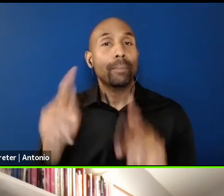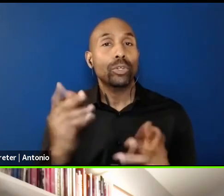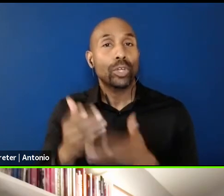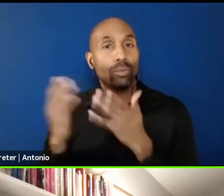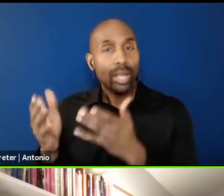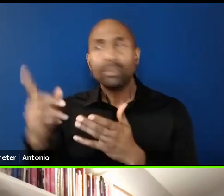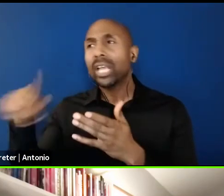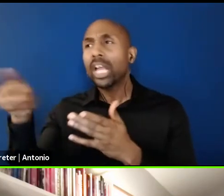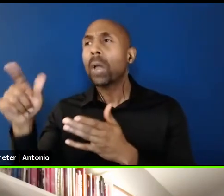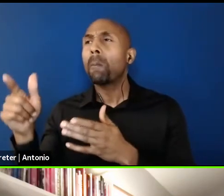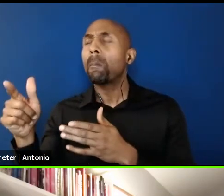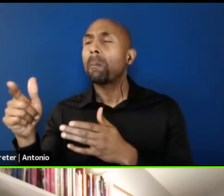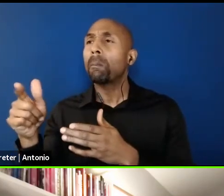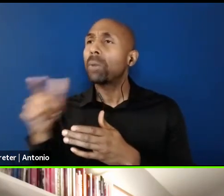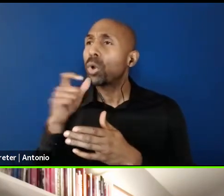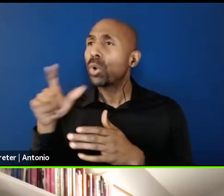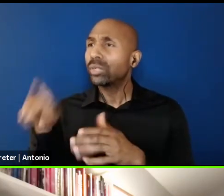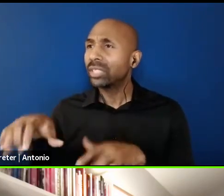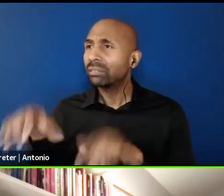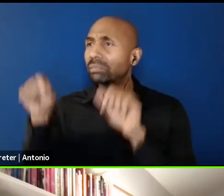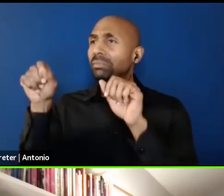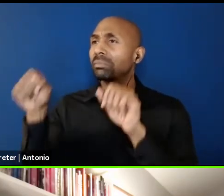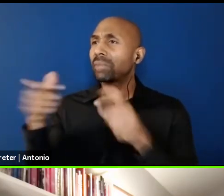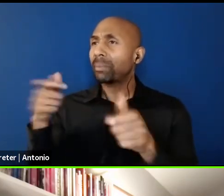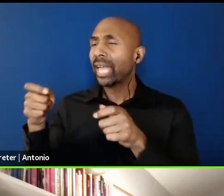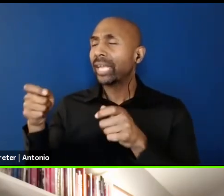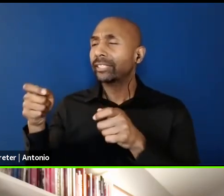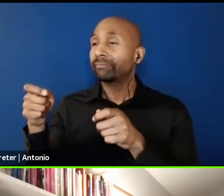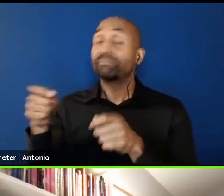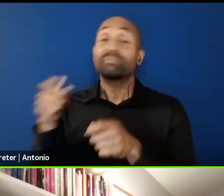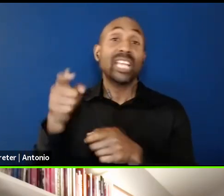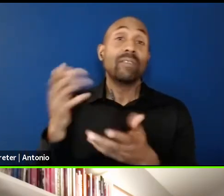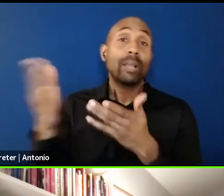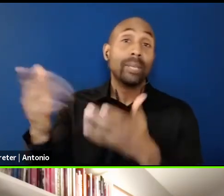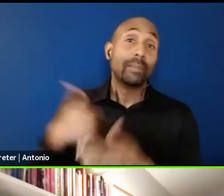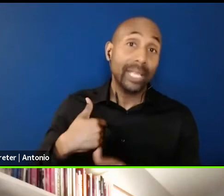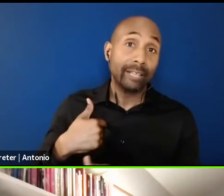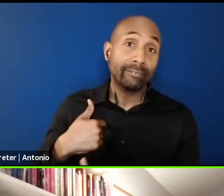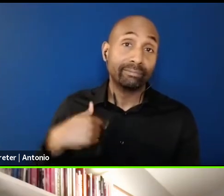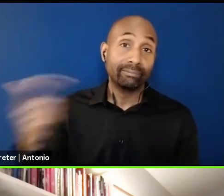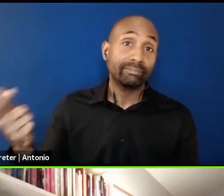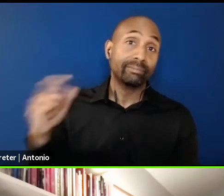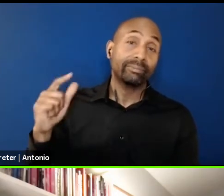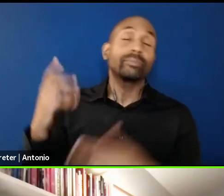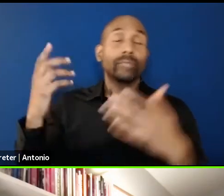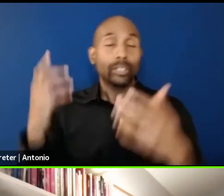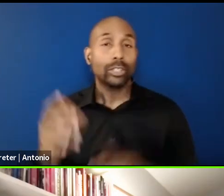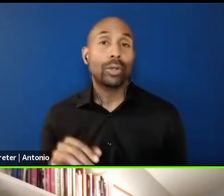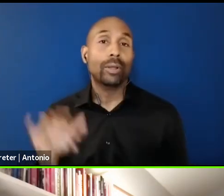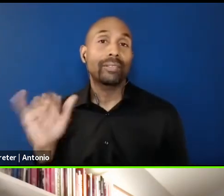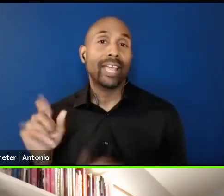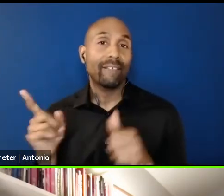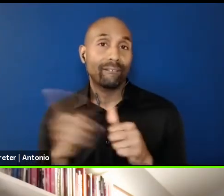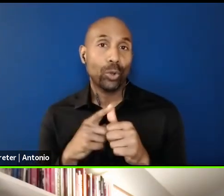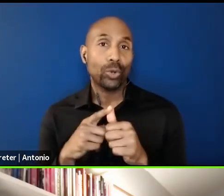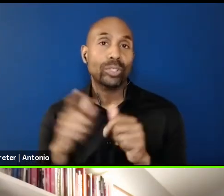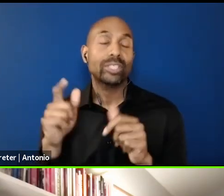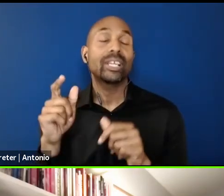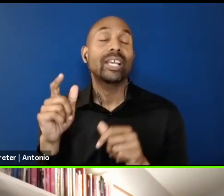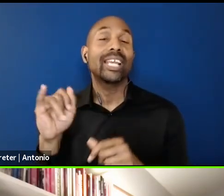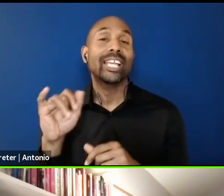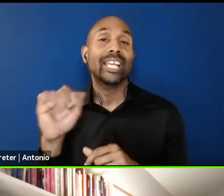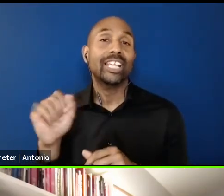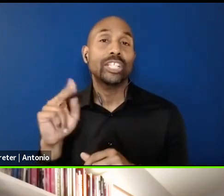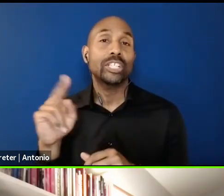turn it over to me. And so, that was the first issue. I had some material that